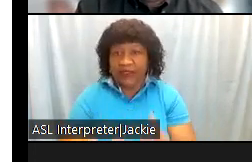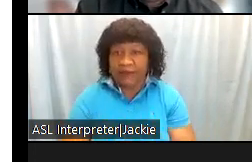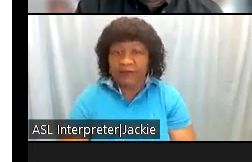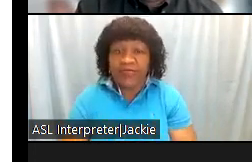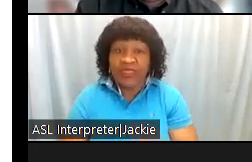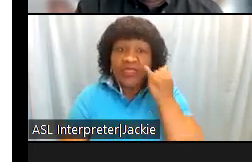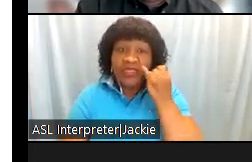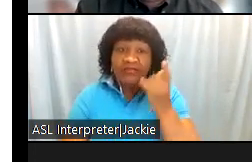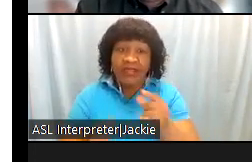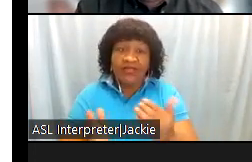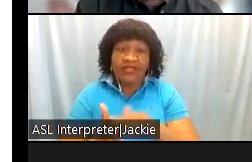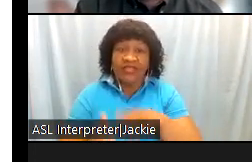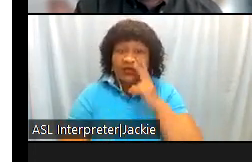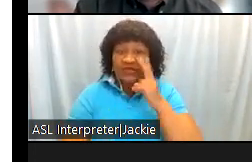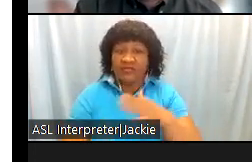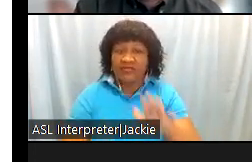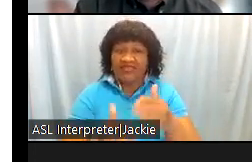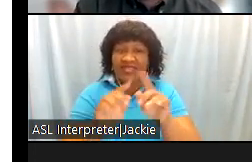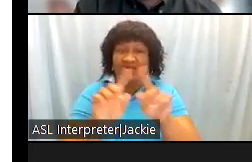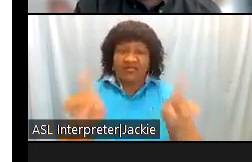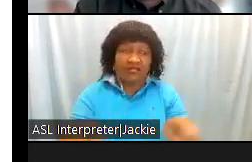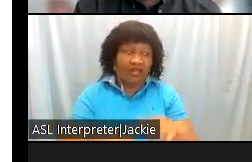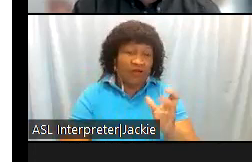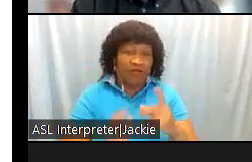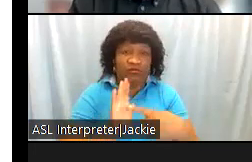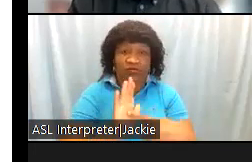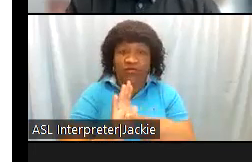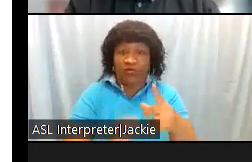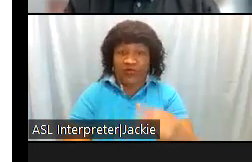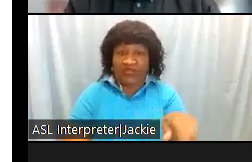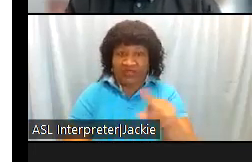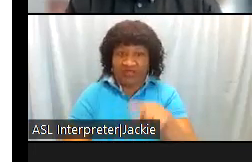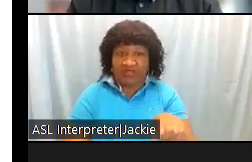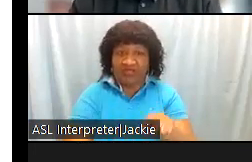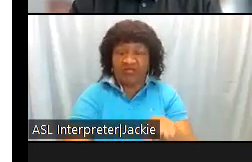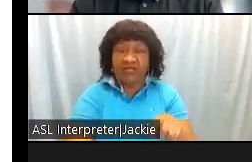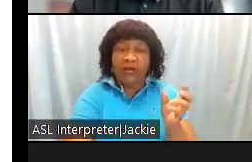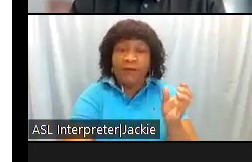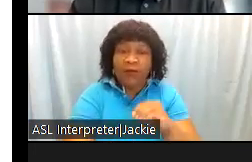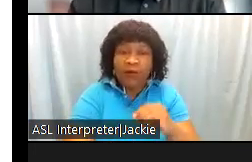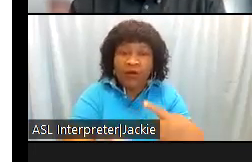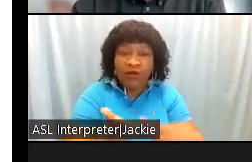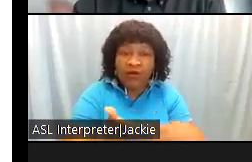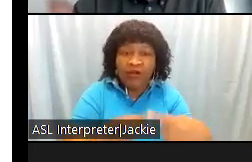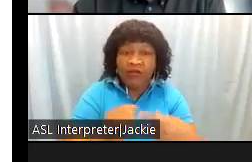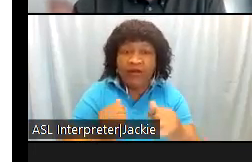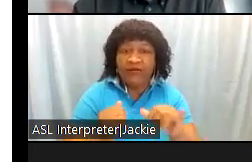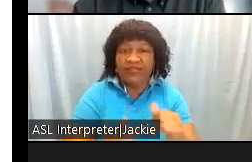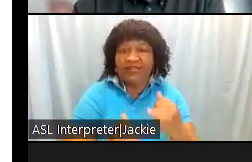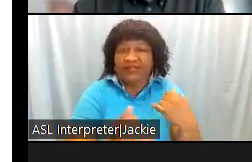If we go here to my next slide, I just wanted to show, this is showing more around that